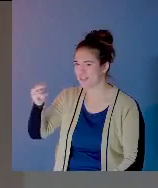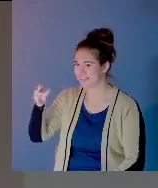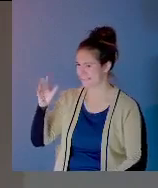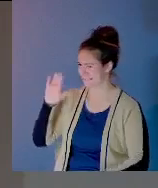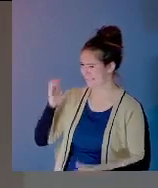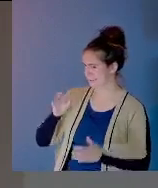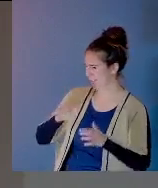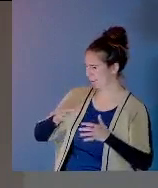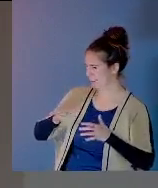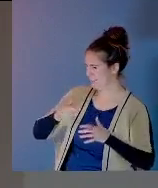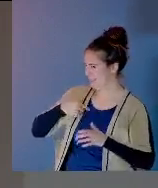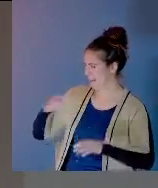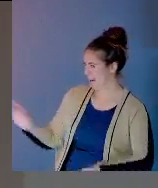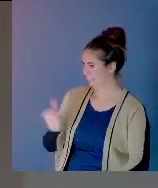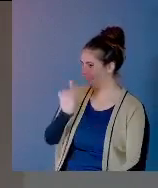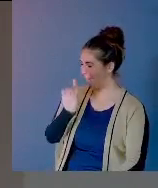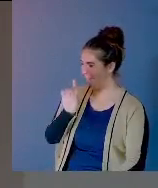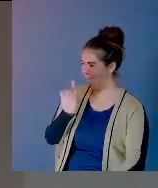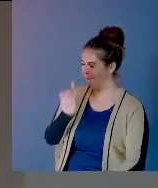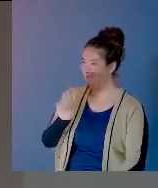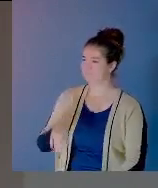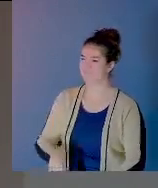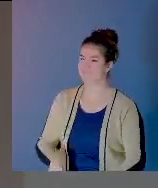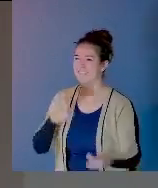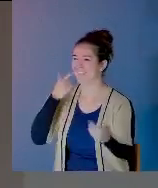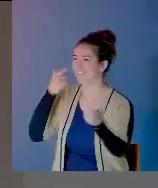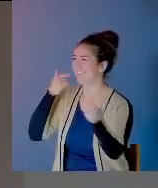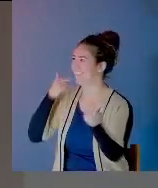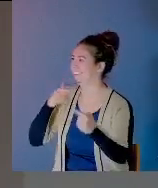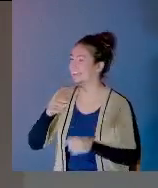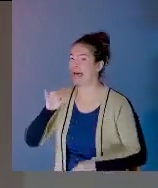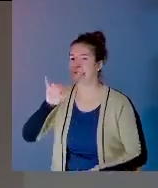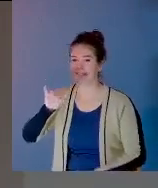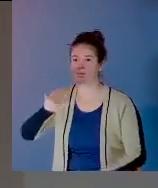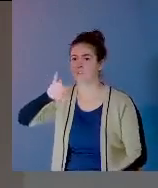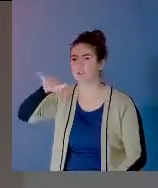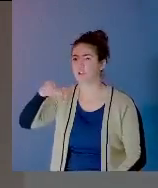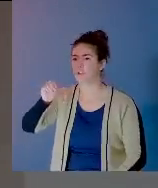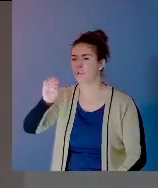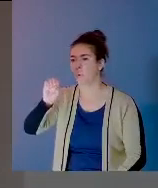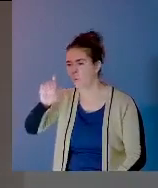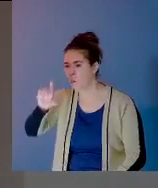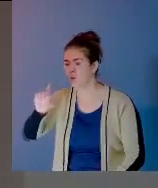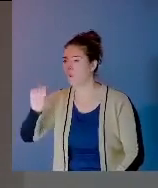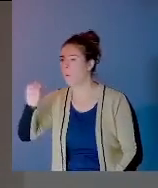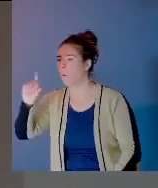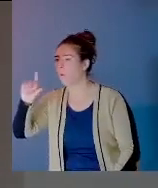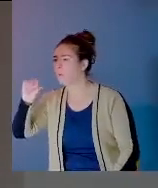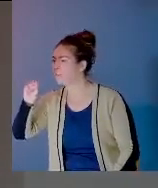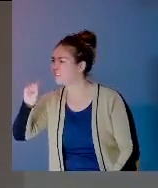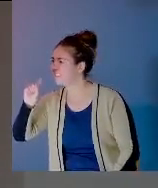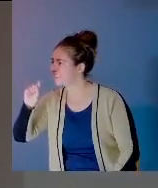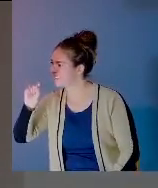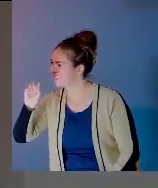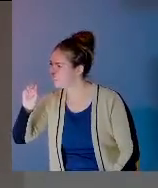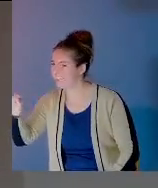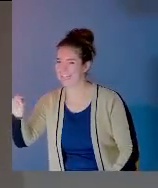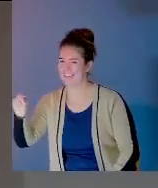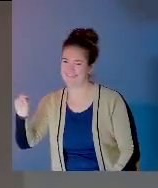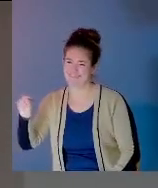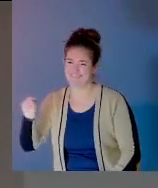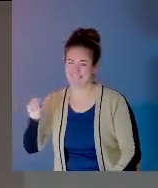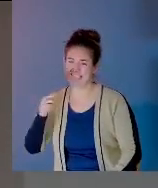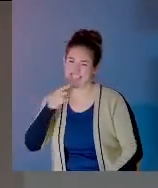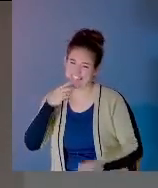Okay. That's what Joel Osteen said. He goes, you go up there, tell something funny. Get everybody kind of loose. So that's what I'm doing.